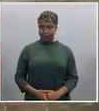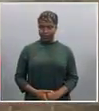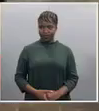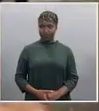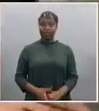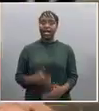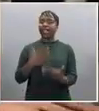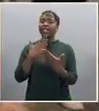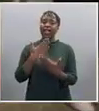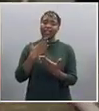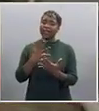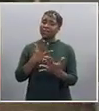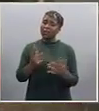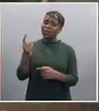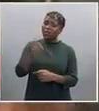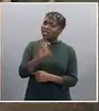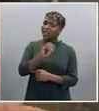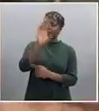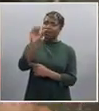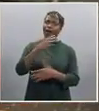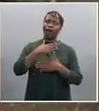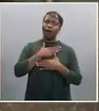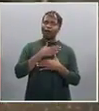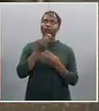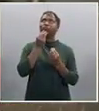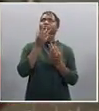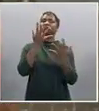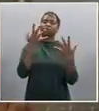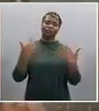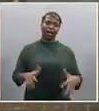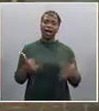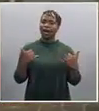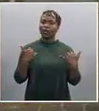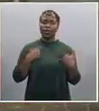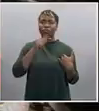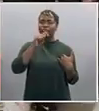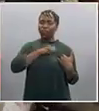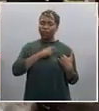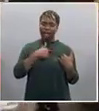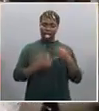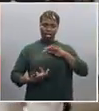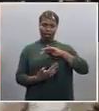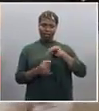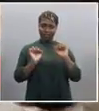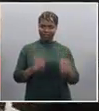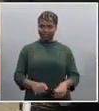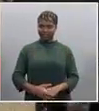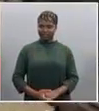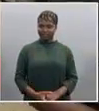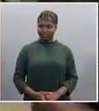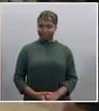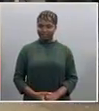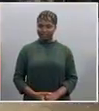Thank you so much for coming out to South Africa. It was such an awesome show. You truly are an inspiration.